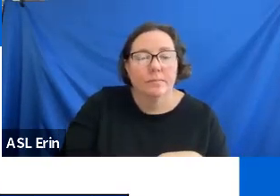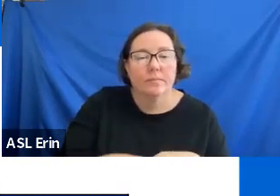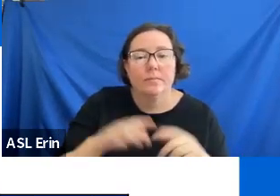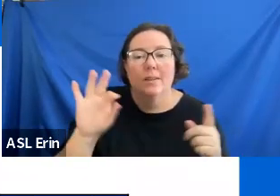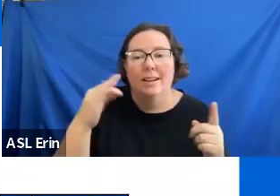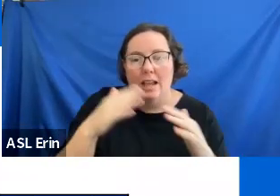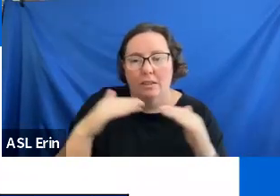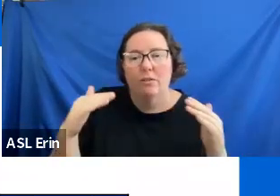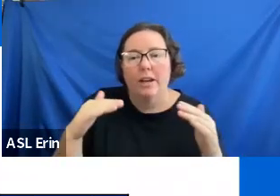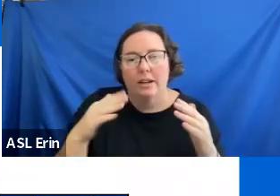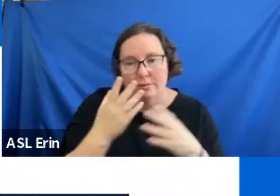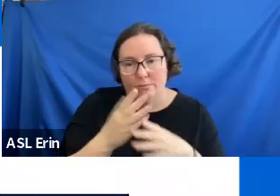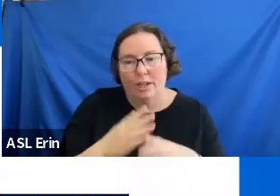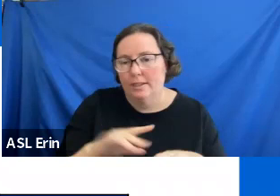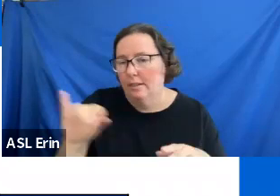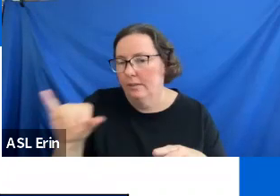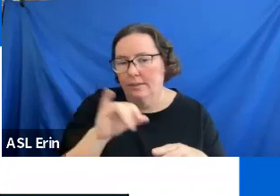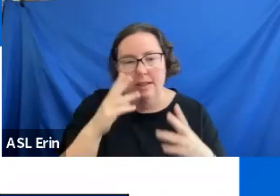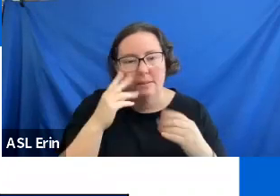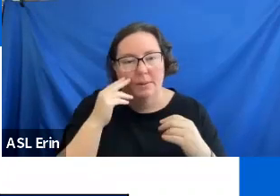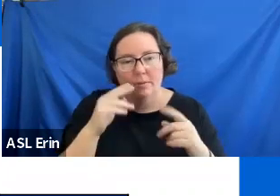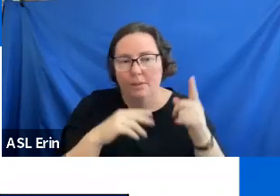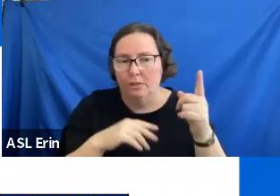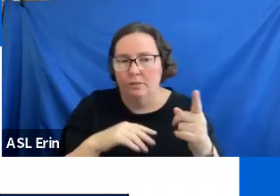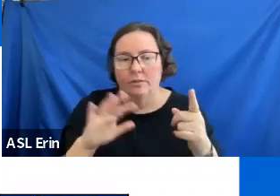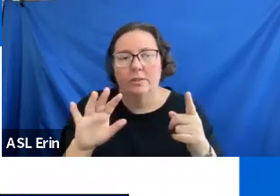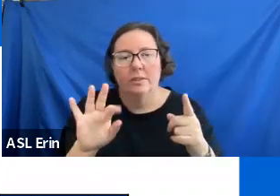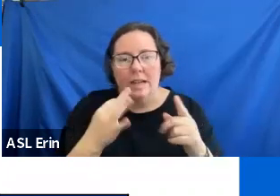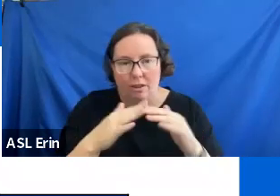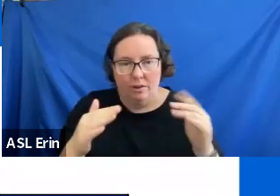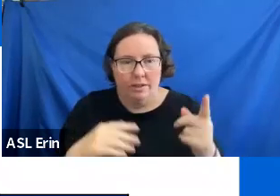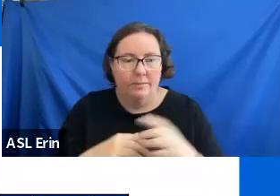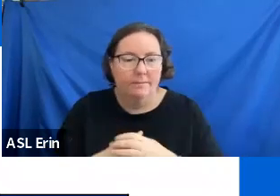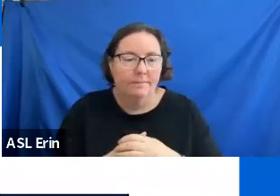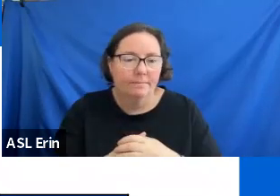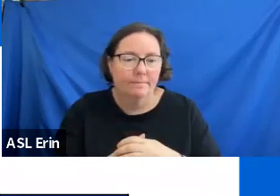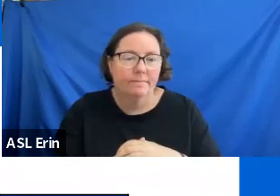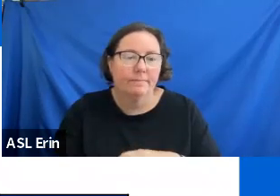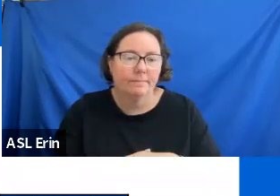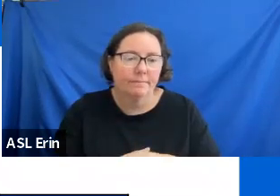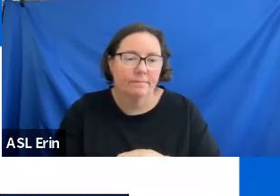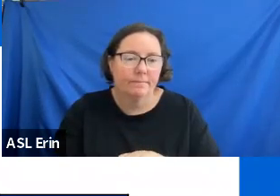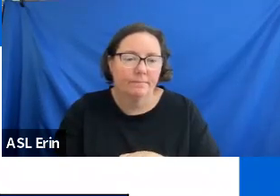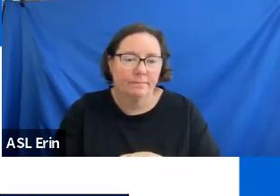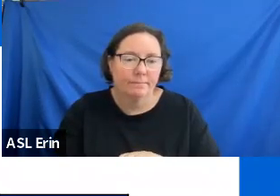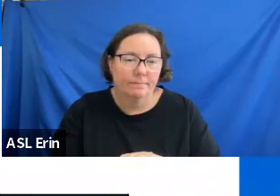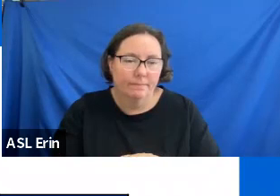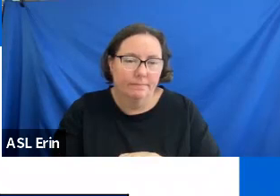Okay, this is again, same information for grade 9, and we will have to do the same thing